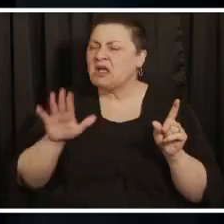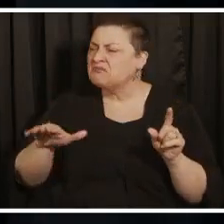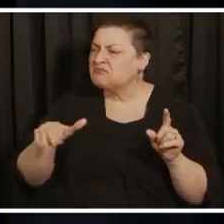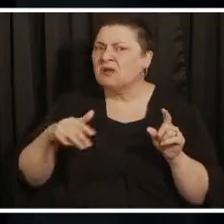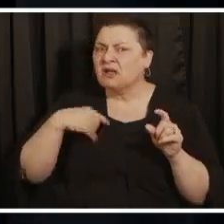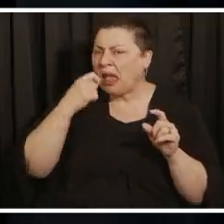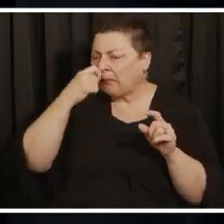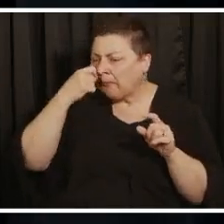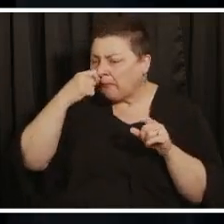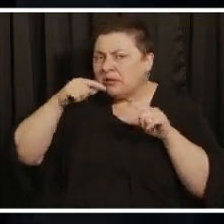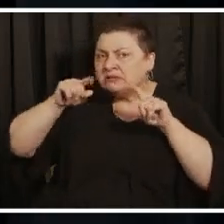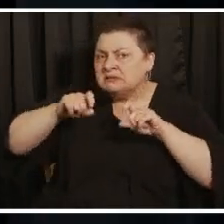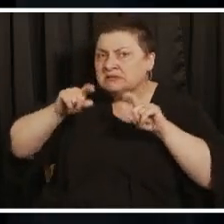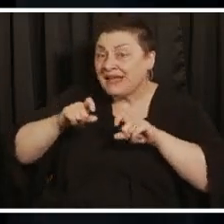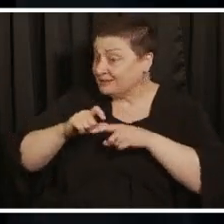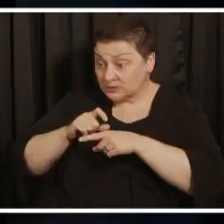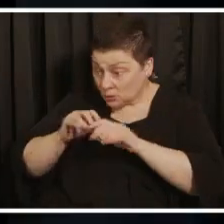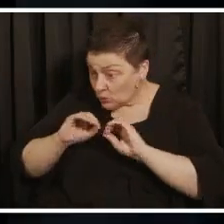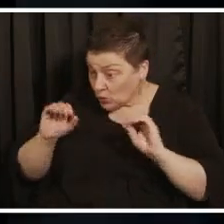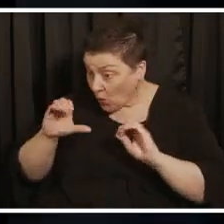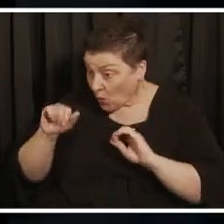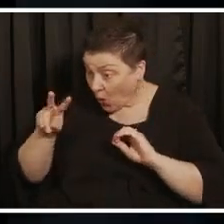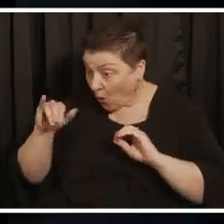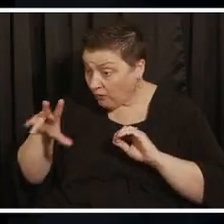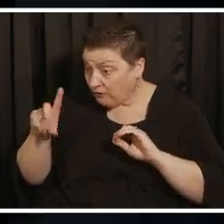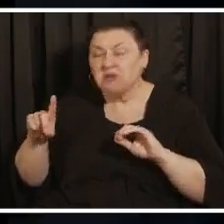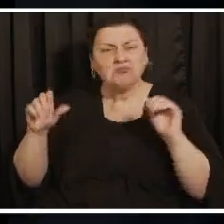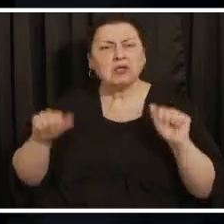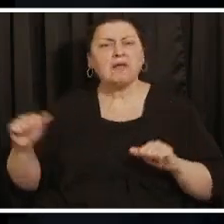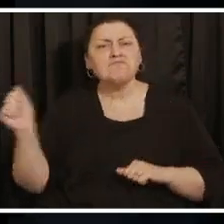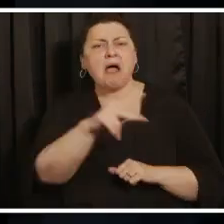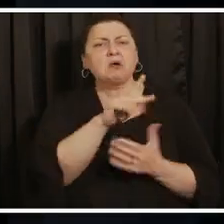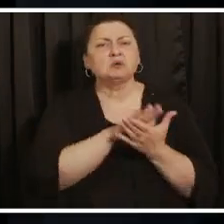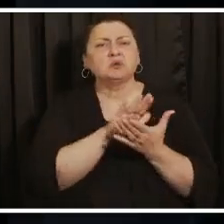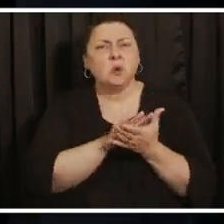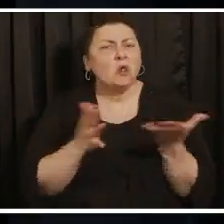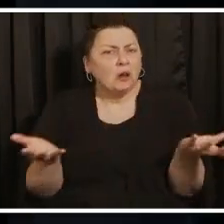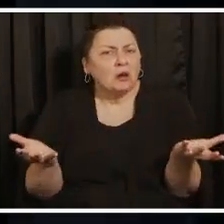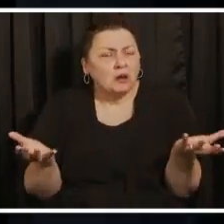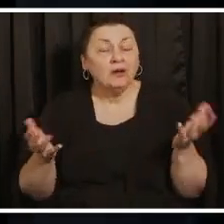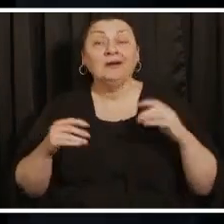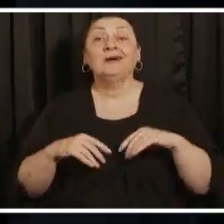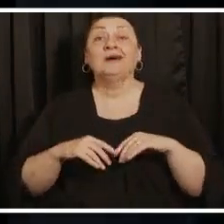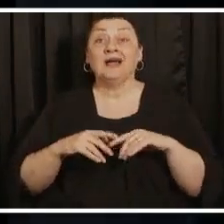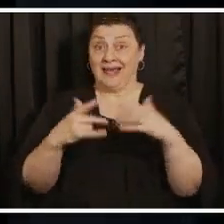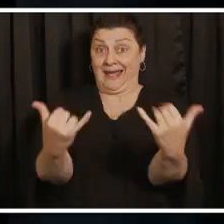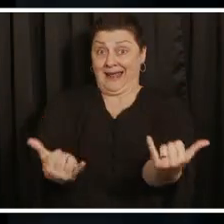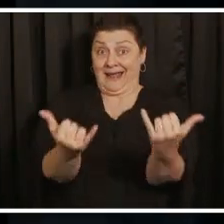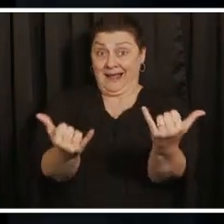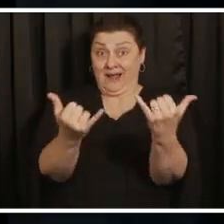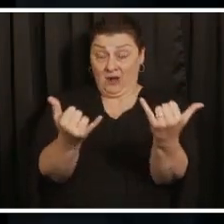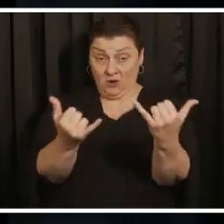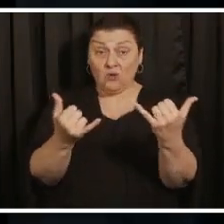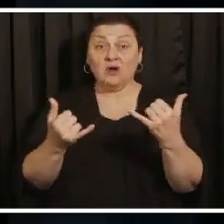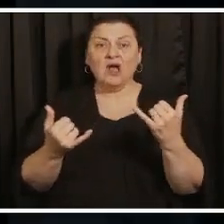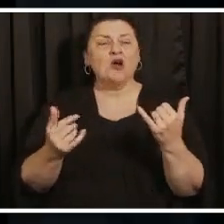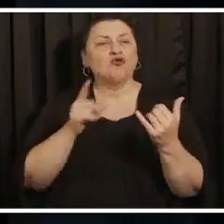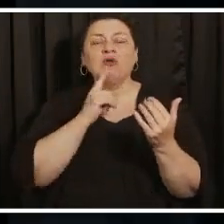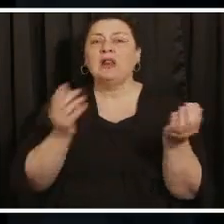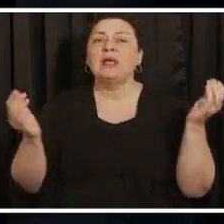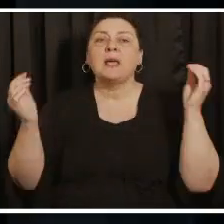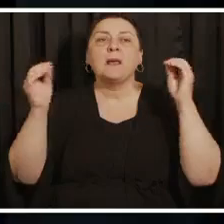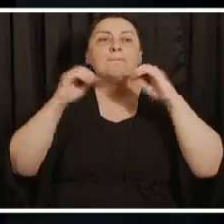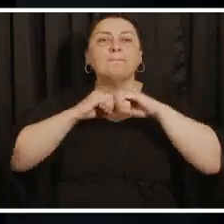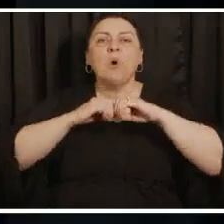they can come back, and effectively the outbreak's over. But now, what is available is more widespread